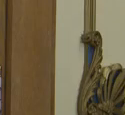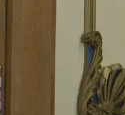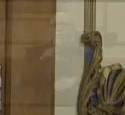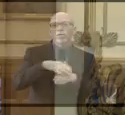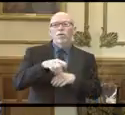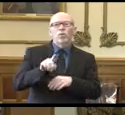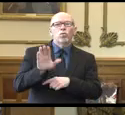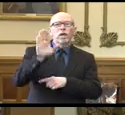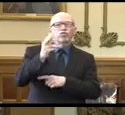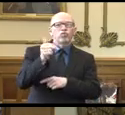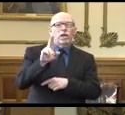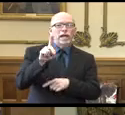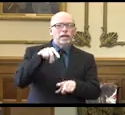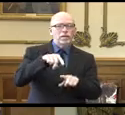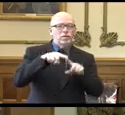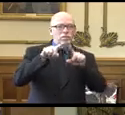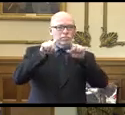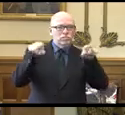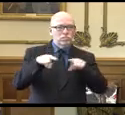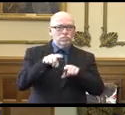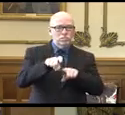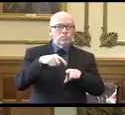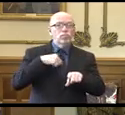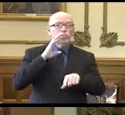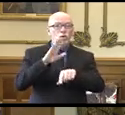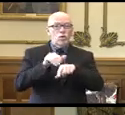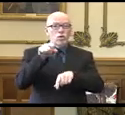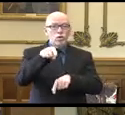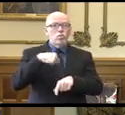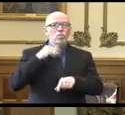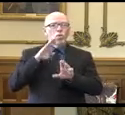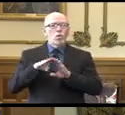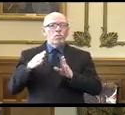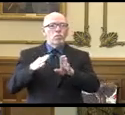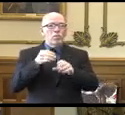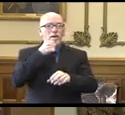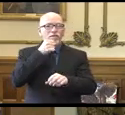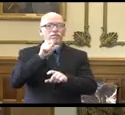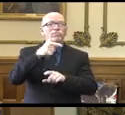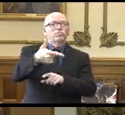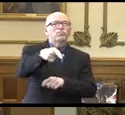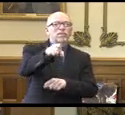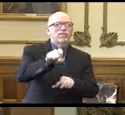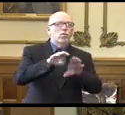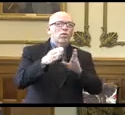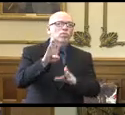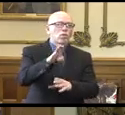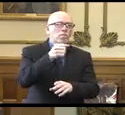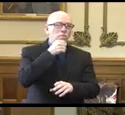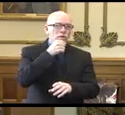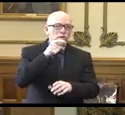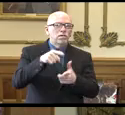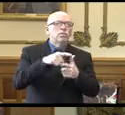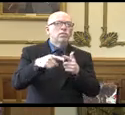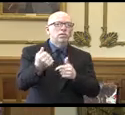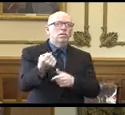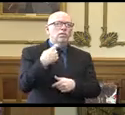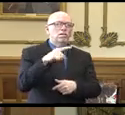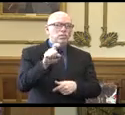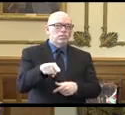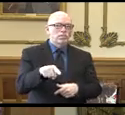the Raise Your Hand button. When you are called upon, we will unmute your microphone, and then you will also have to unmute your